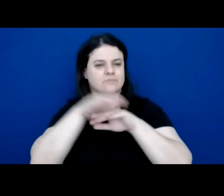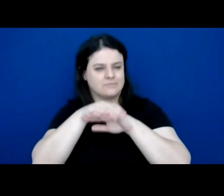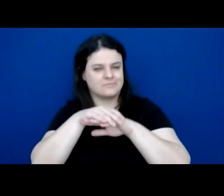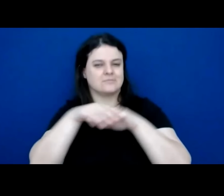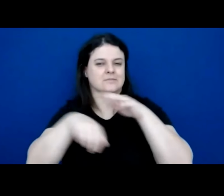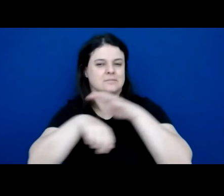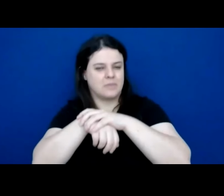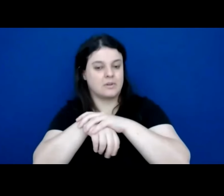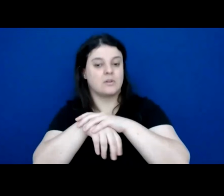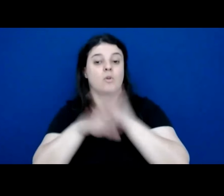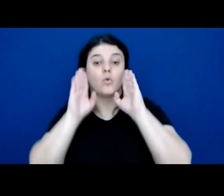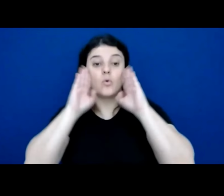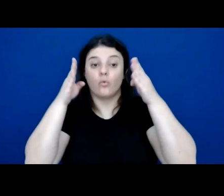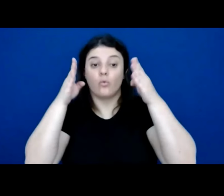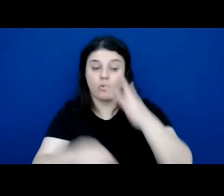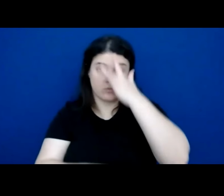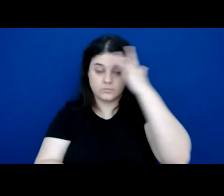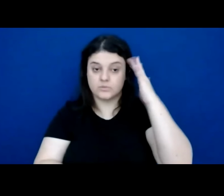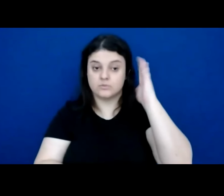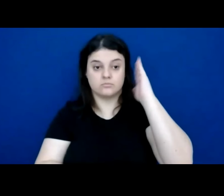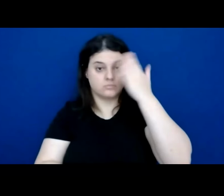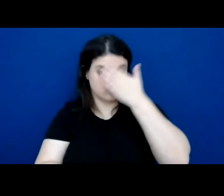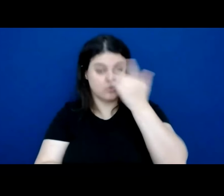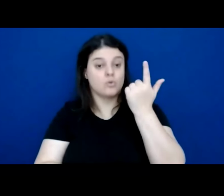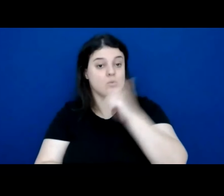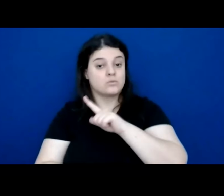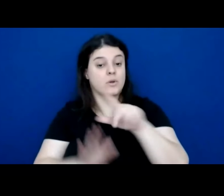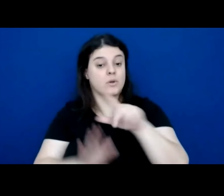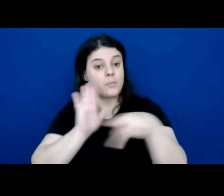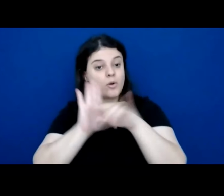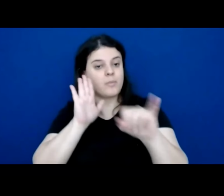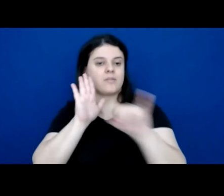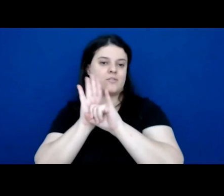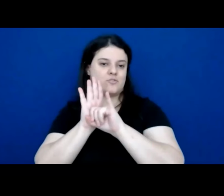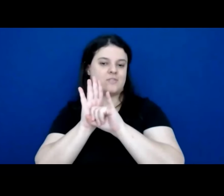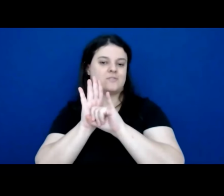for deaf-blind people to have their own identity,